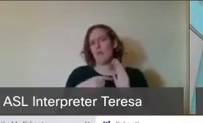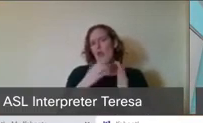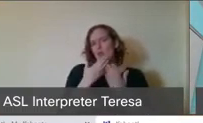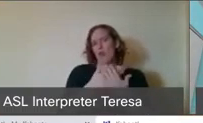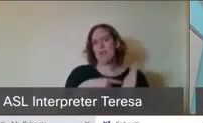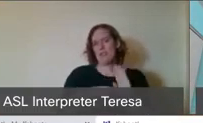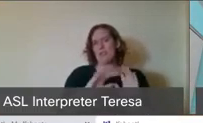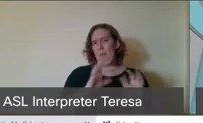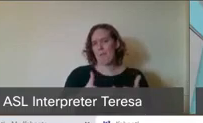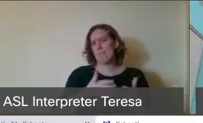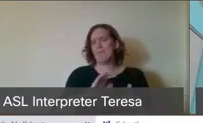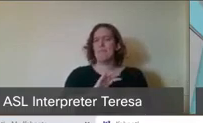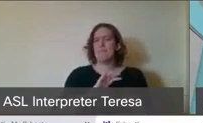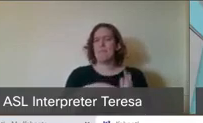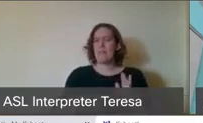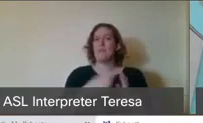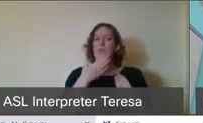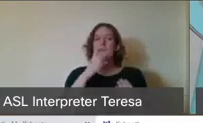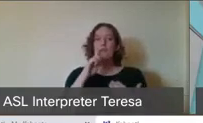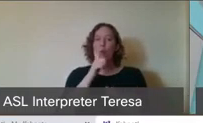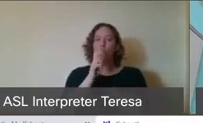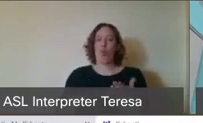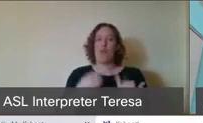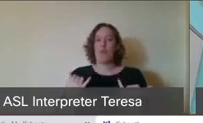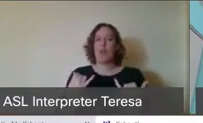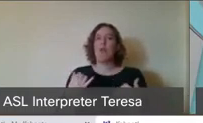are kind of logging in right now. Again, you want to go to